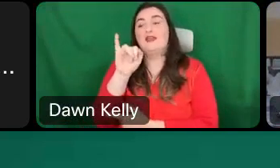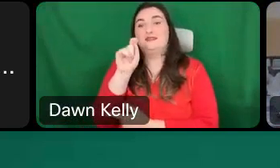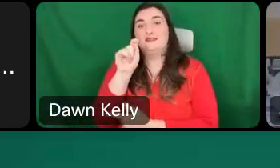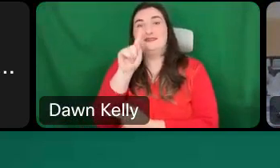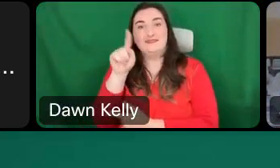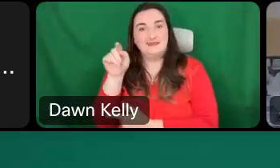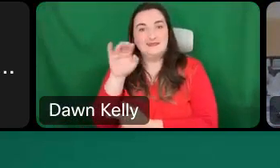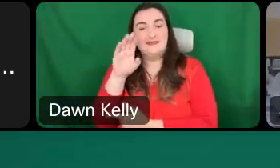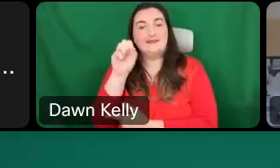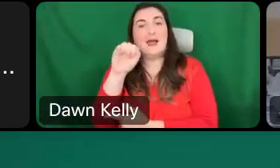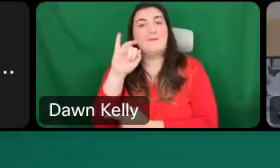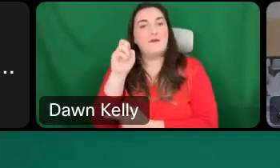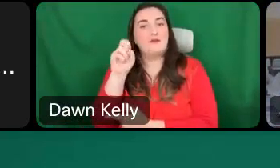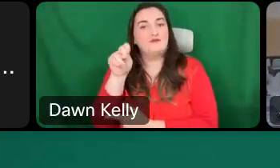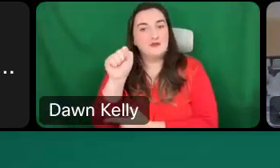Director for QI with